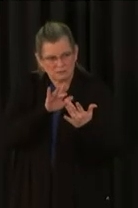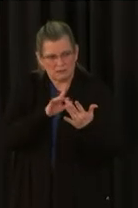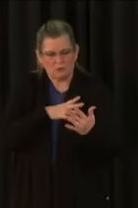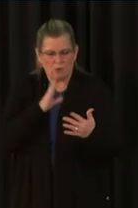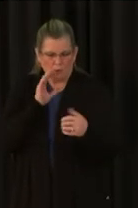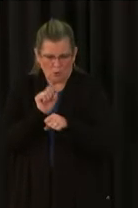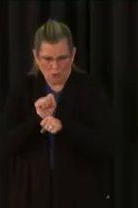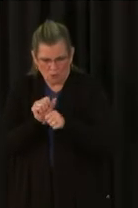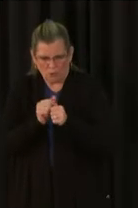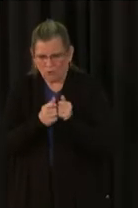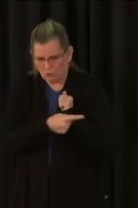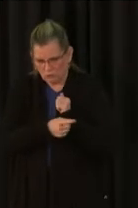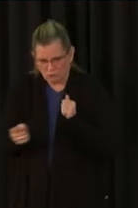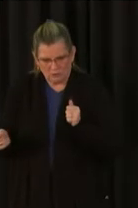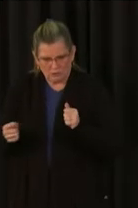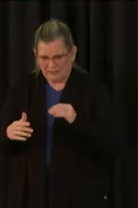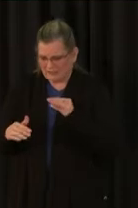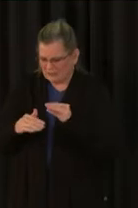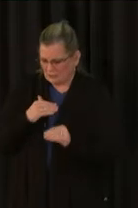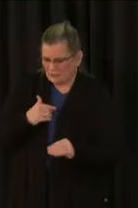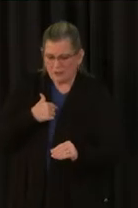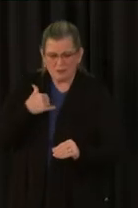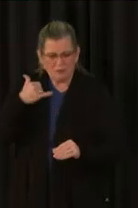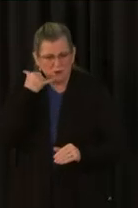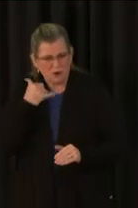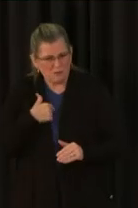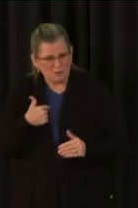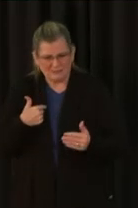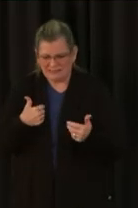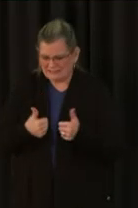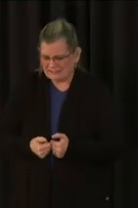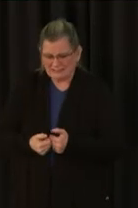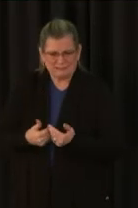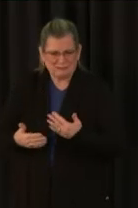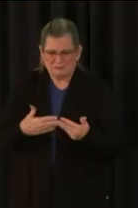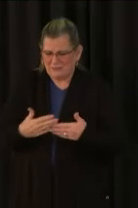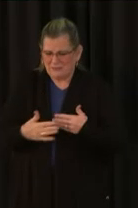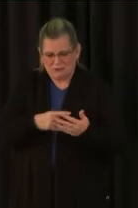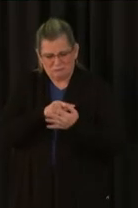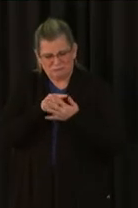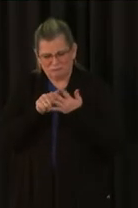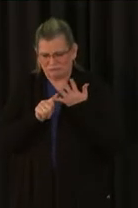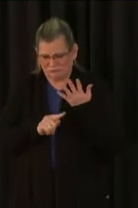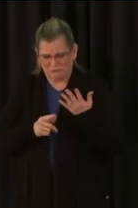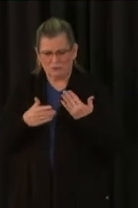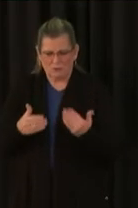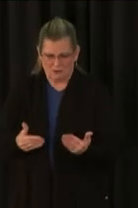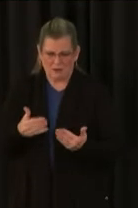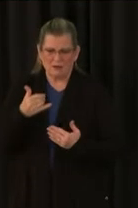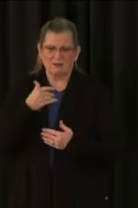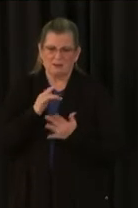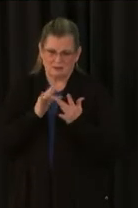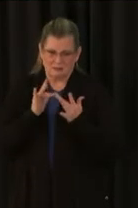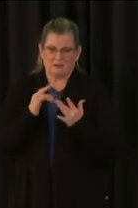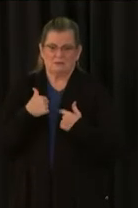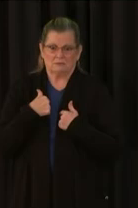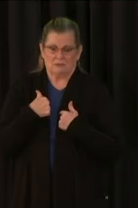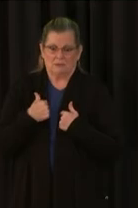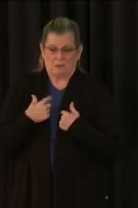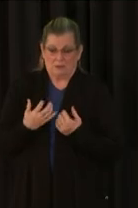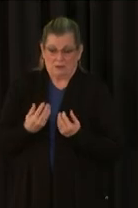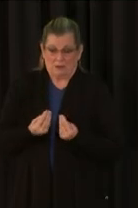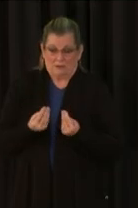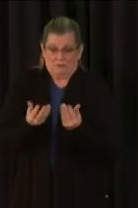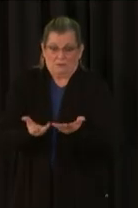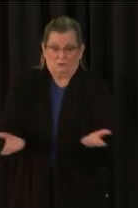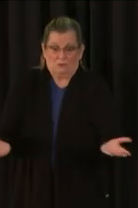means, shoot us an email through our platform here. It is entertainmentbridgefund@dc.gov. We do